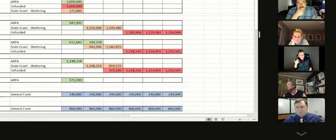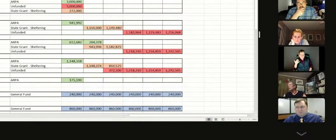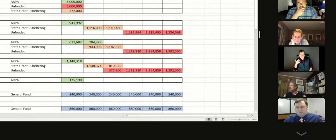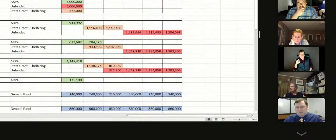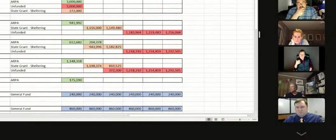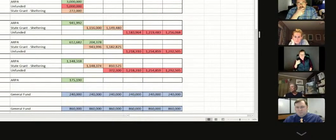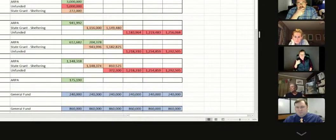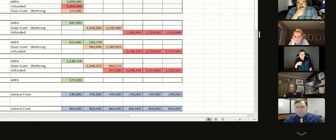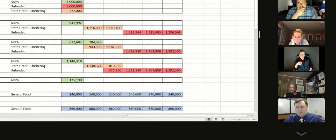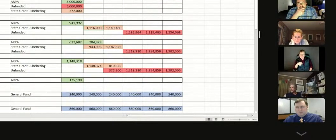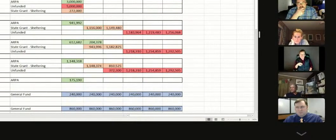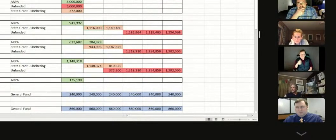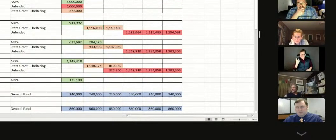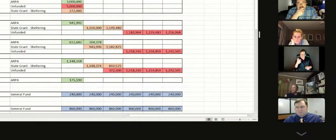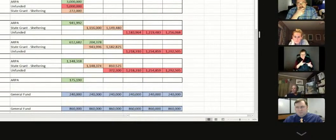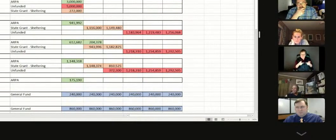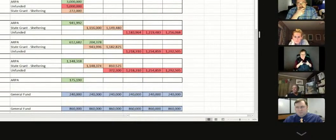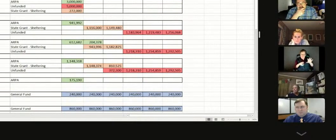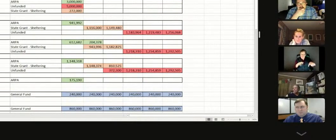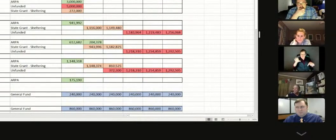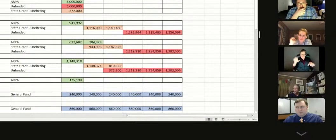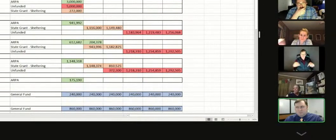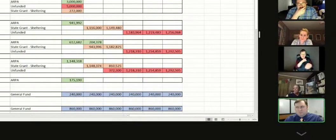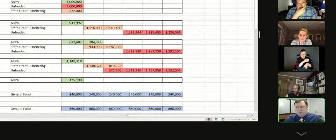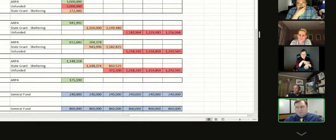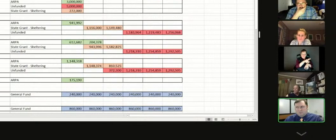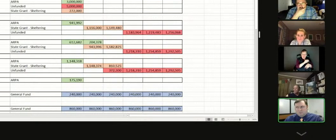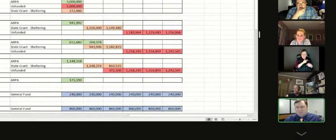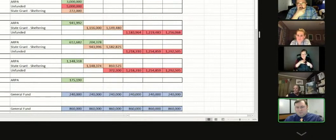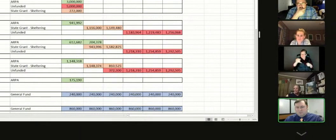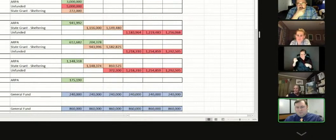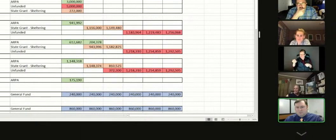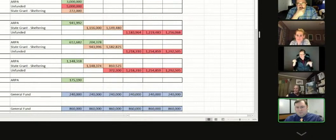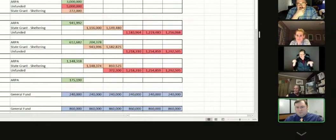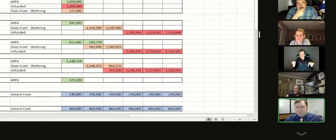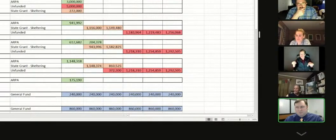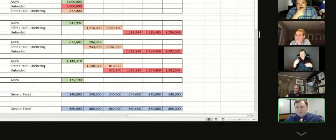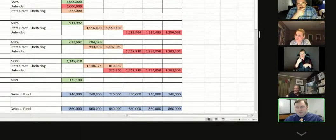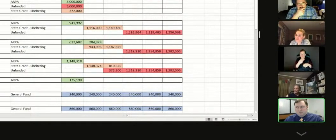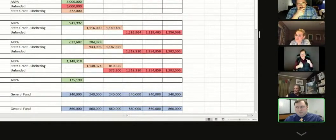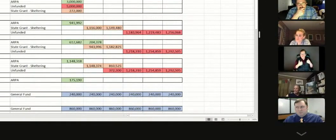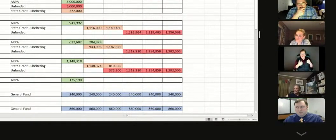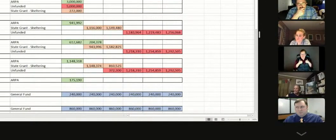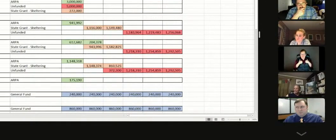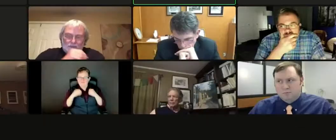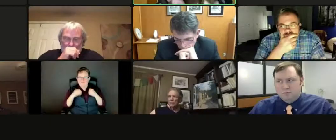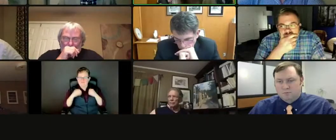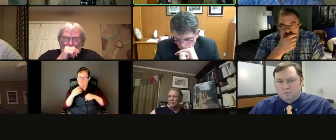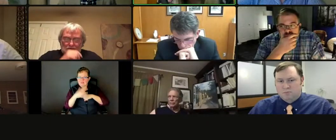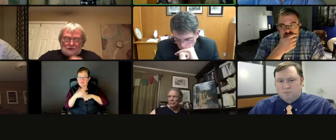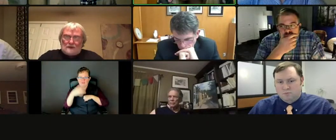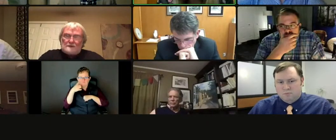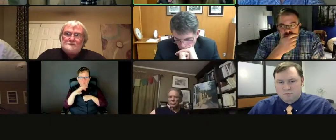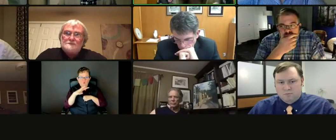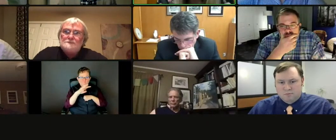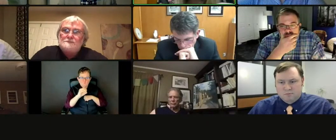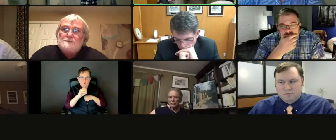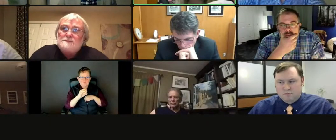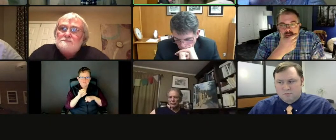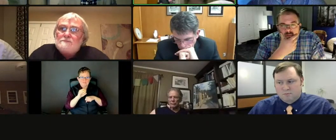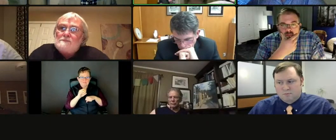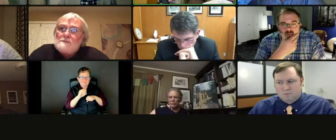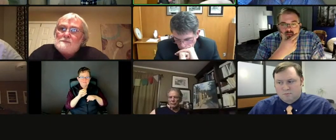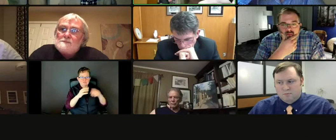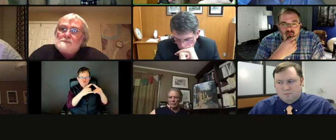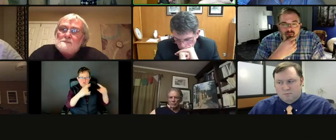two sites at Front and Center have the capacity for 40 shelters to serve 80 guests.